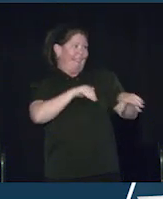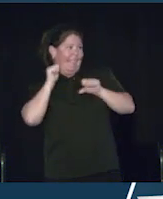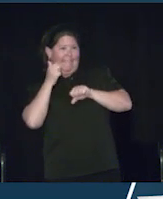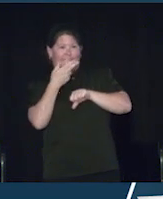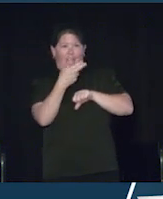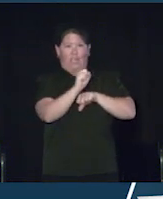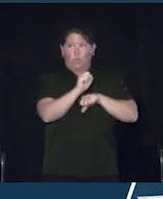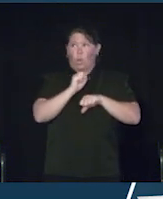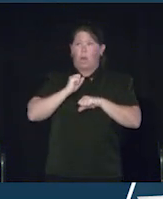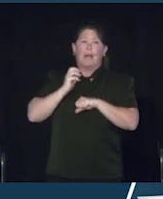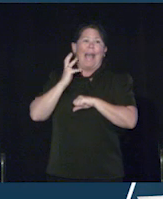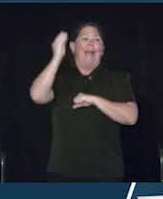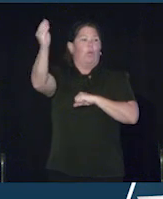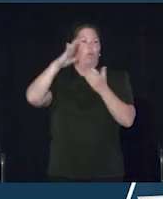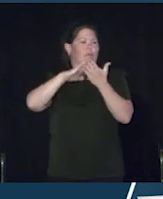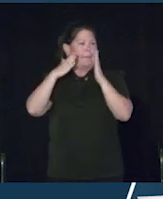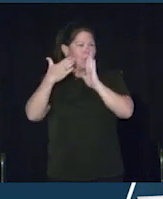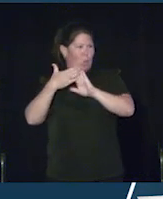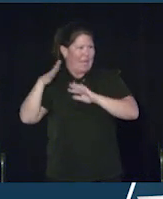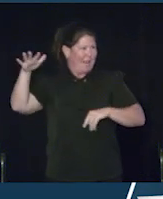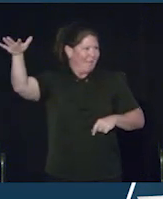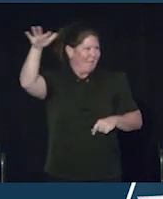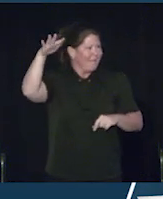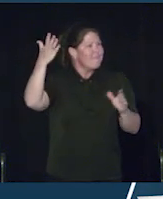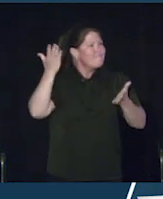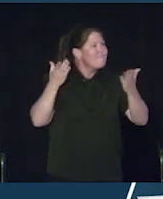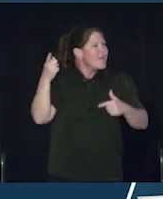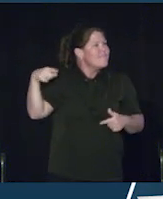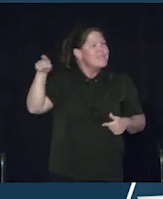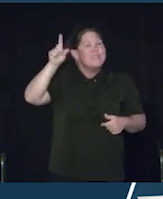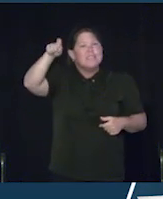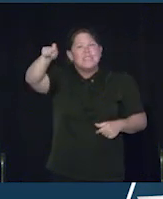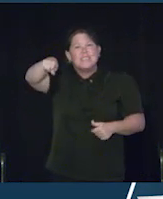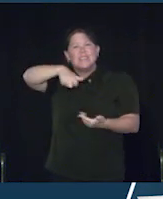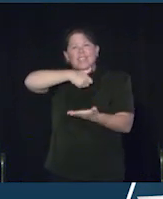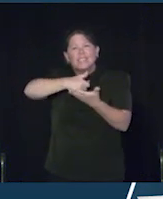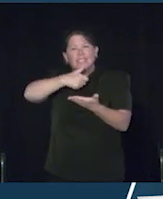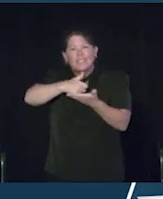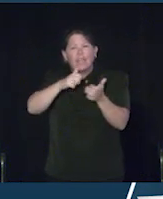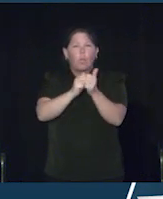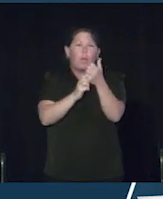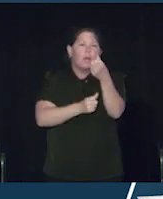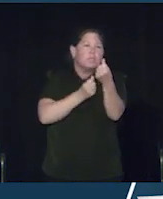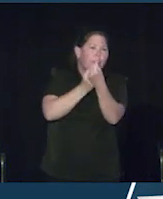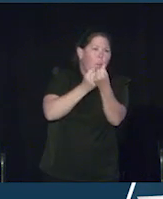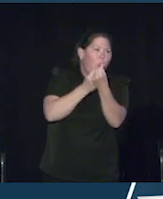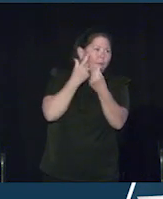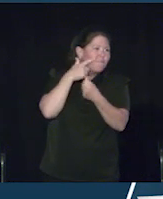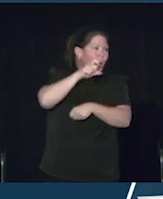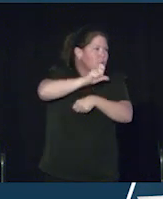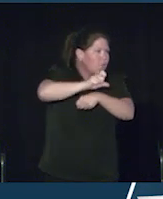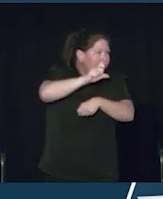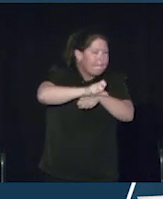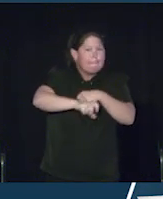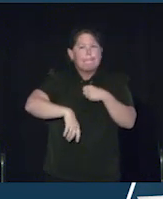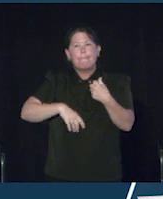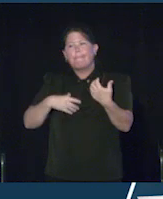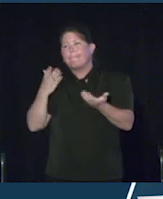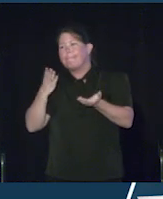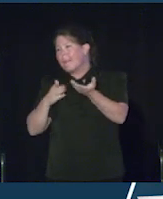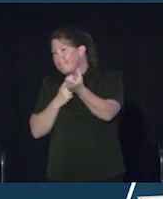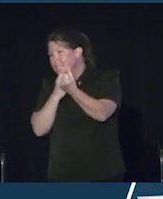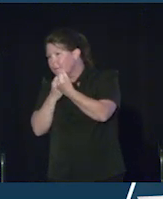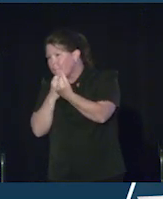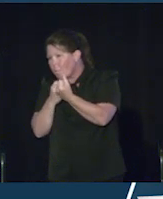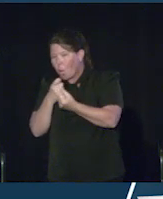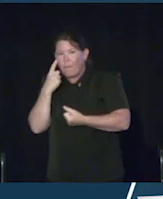need assistance with perhaps receiving supports to get a job or supports to go into an